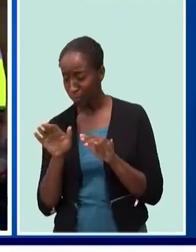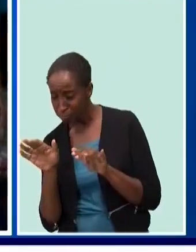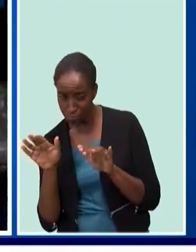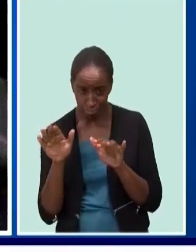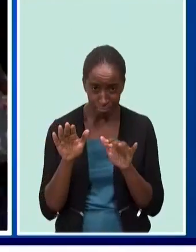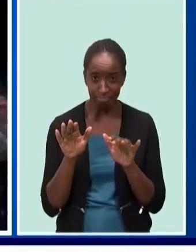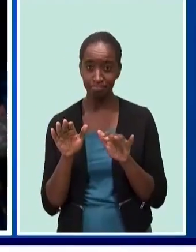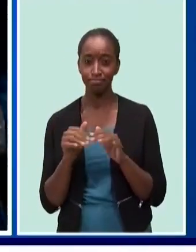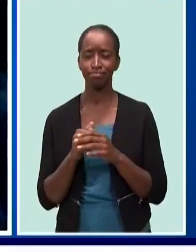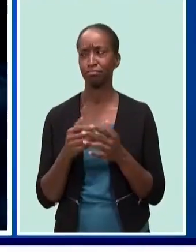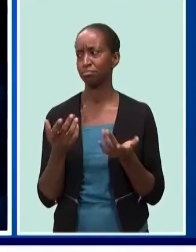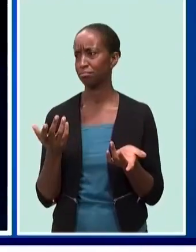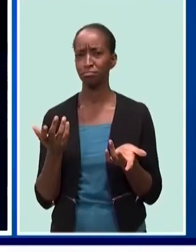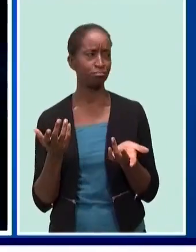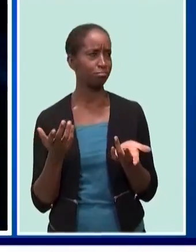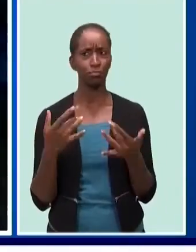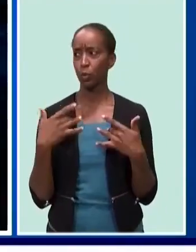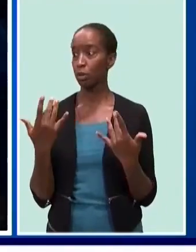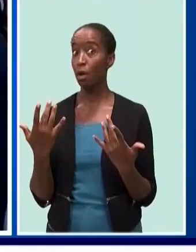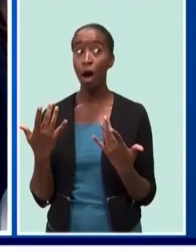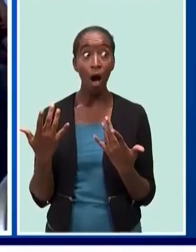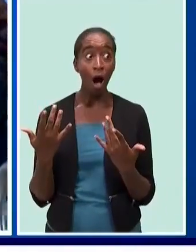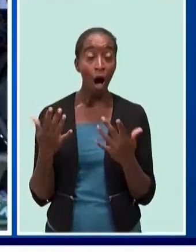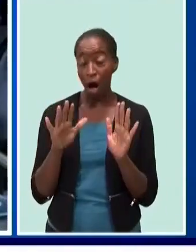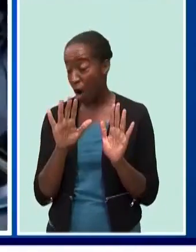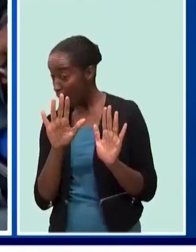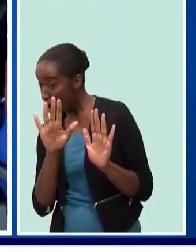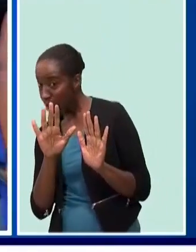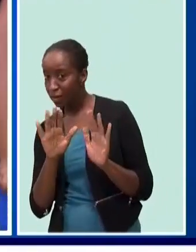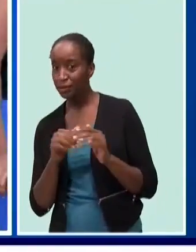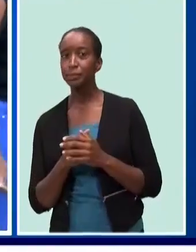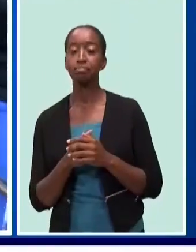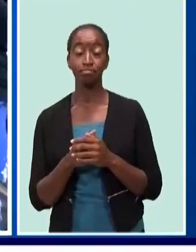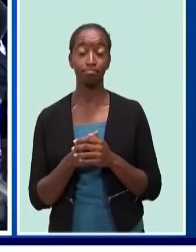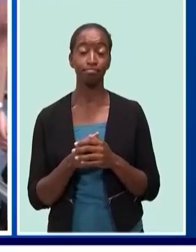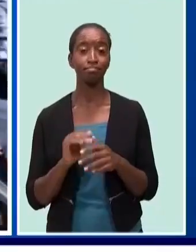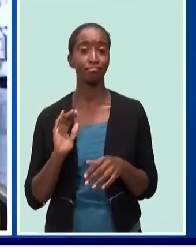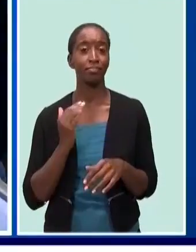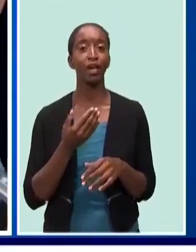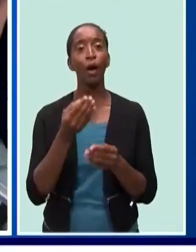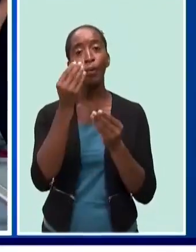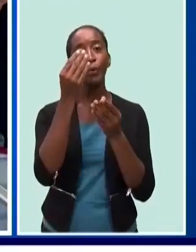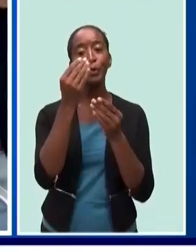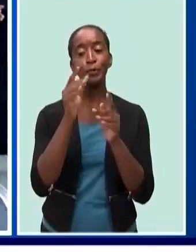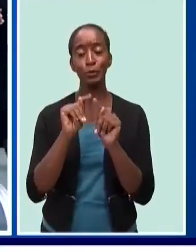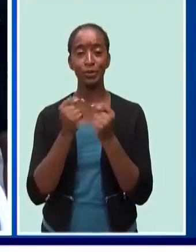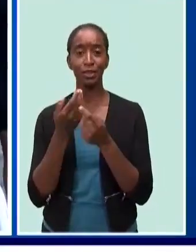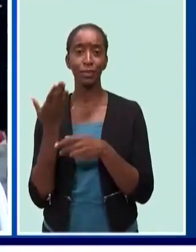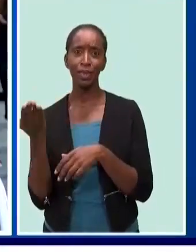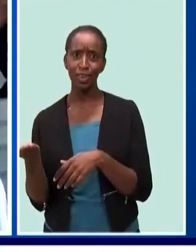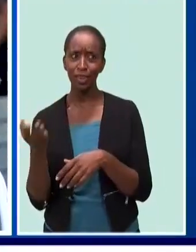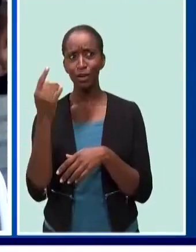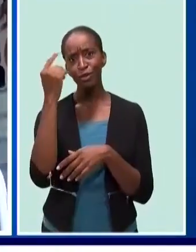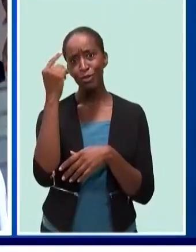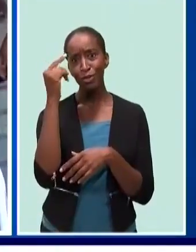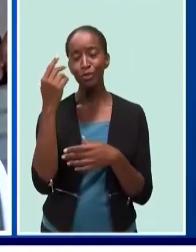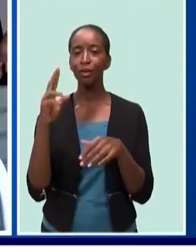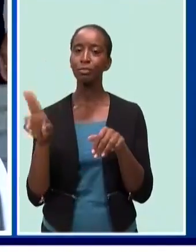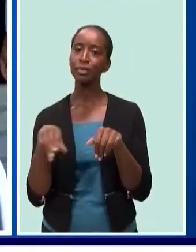was happening and tried to get out of harm's way. Our news team was there along with others from the media to cover an event with the